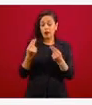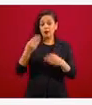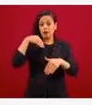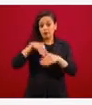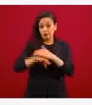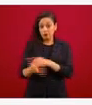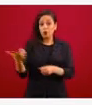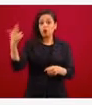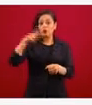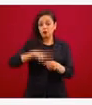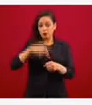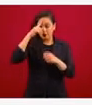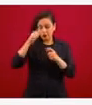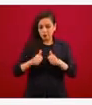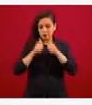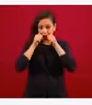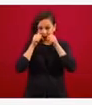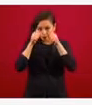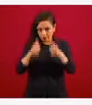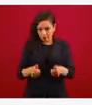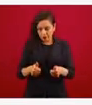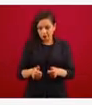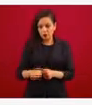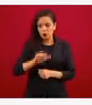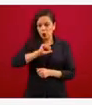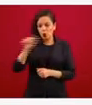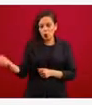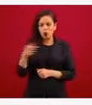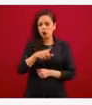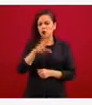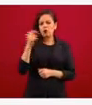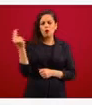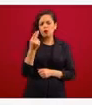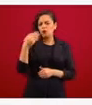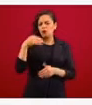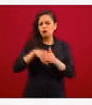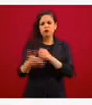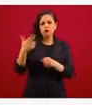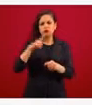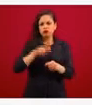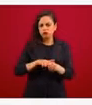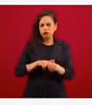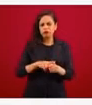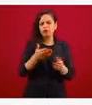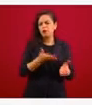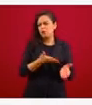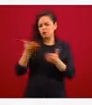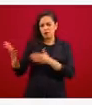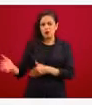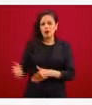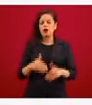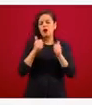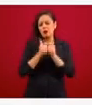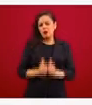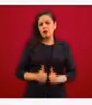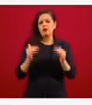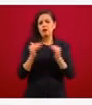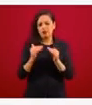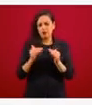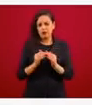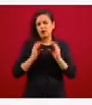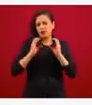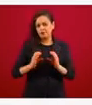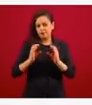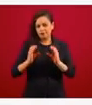groups. The green bars represent the outpatients, the yellow bars represent the inpatients.